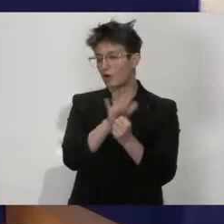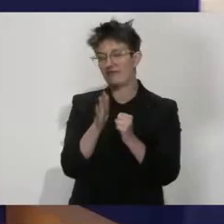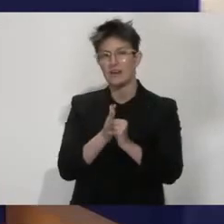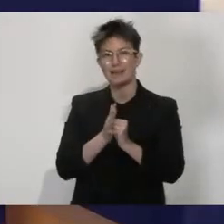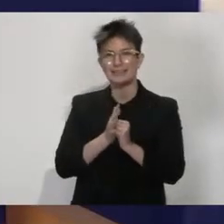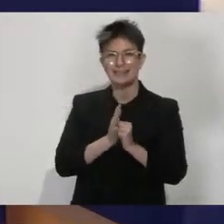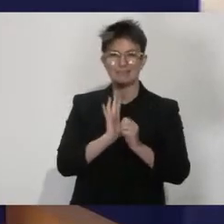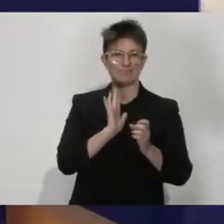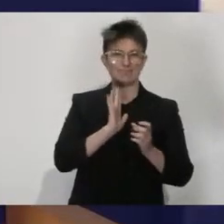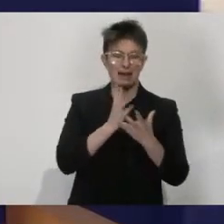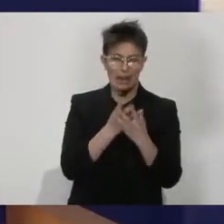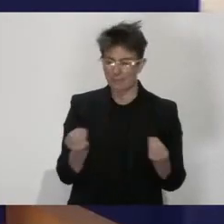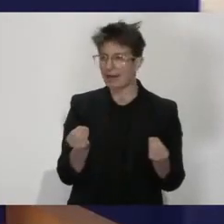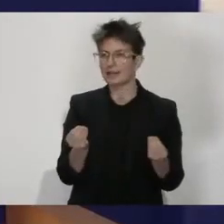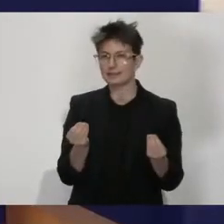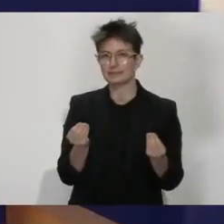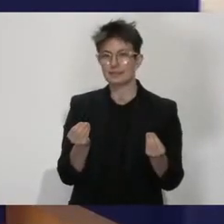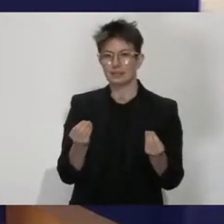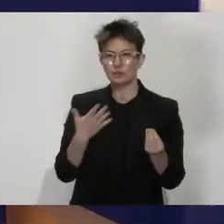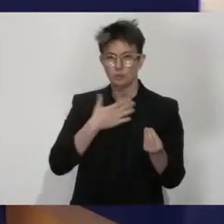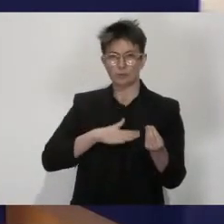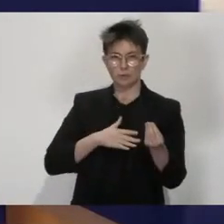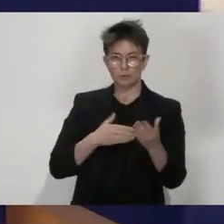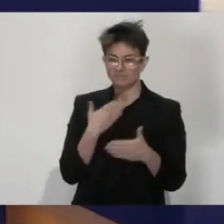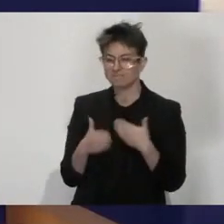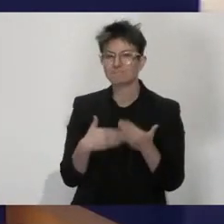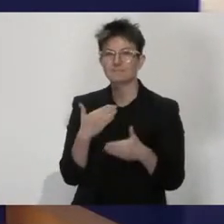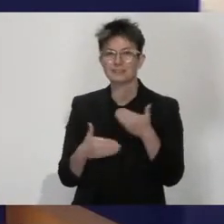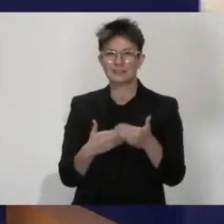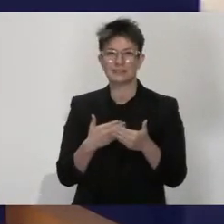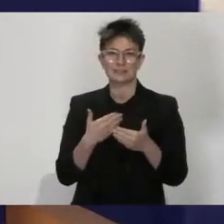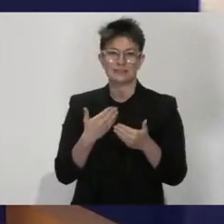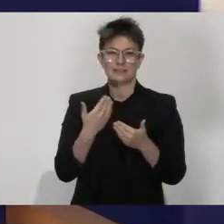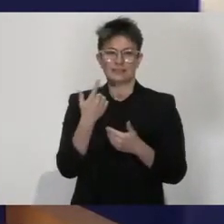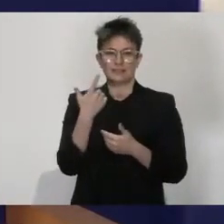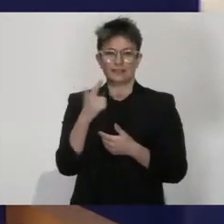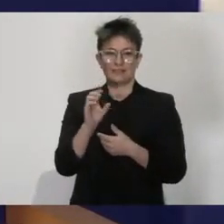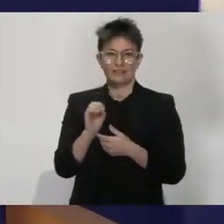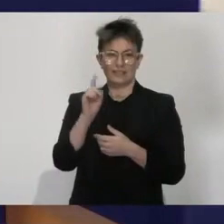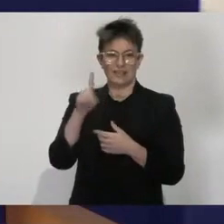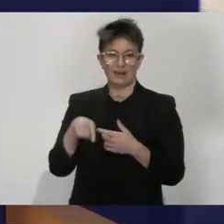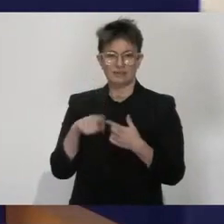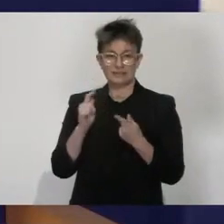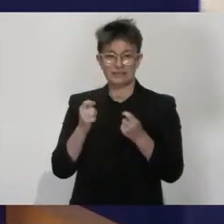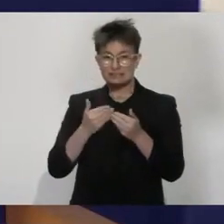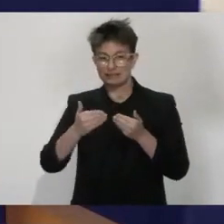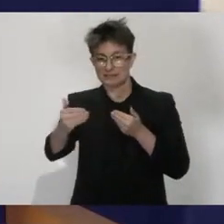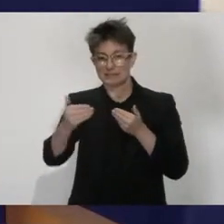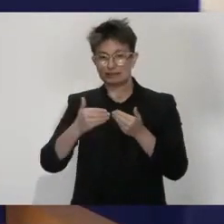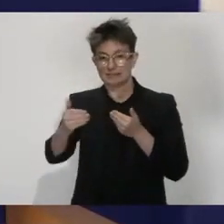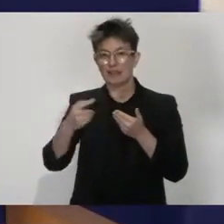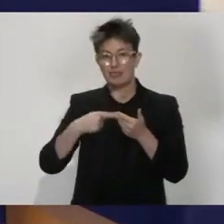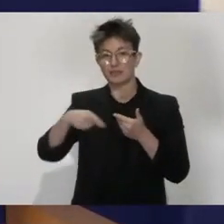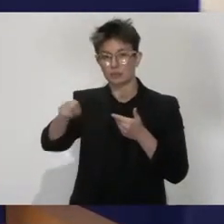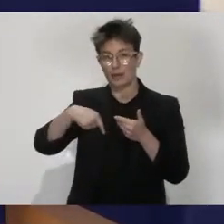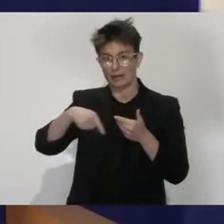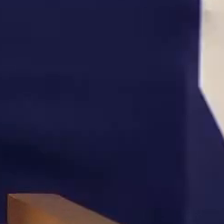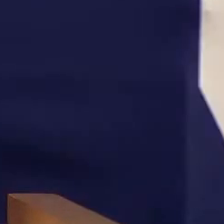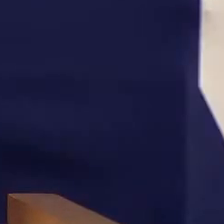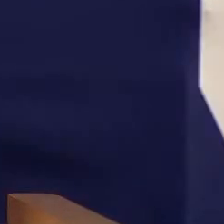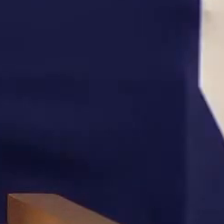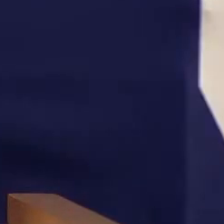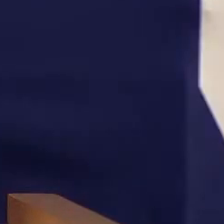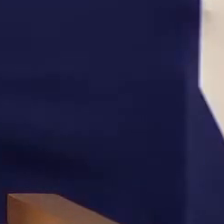out 70,000 tests over the next week. In support of this, testing sites will be open this weekend right across the country.